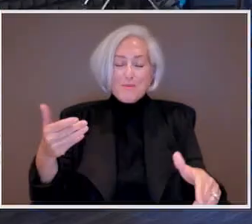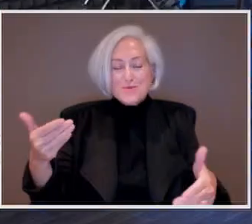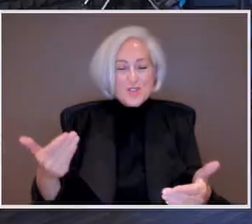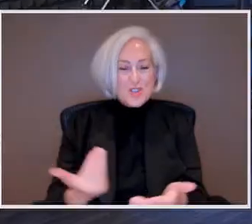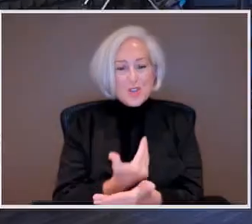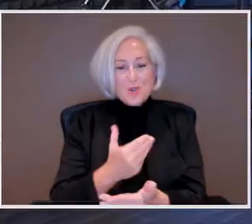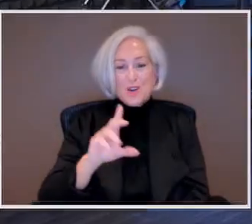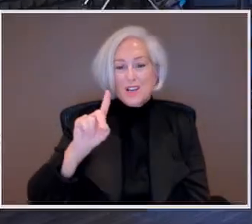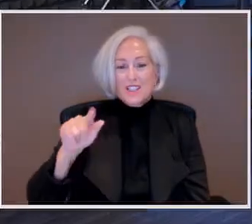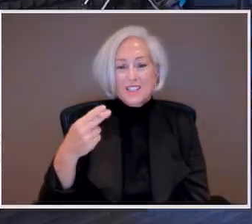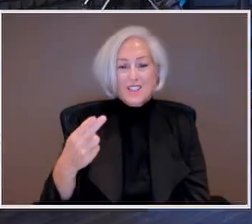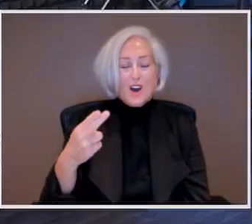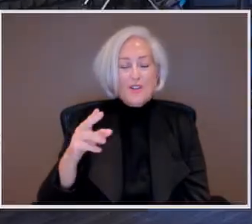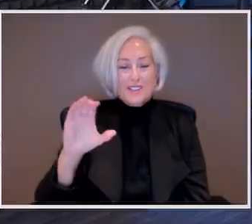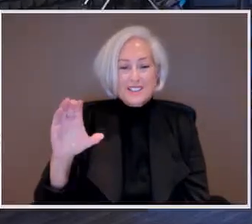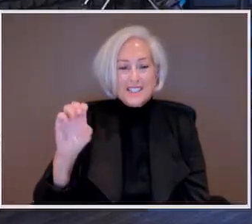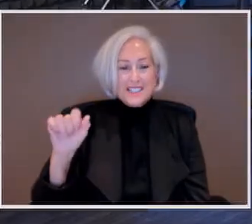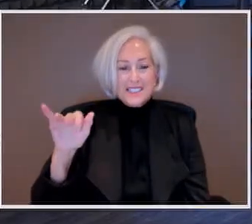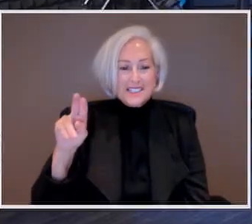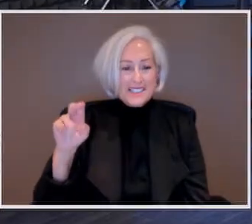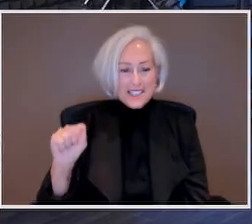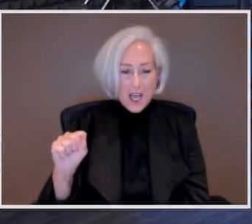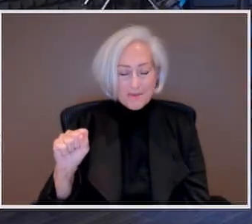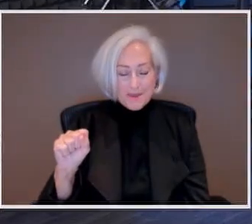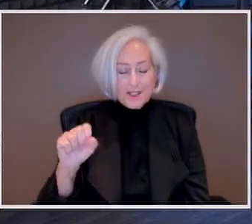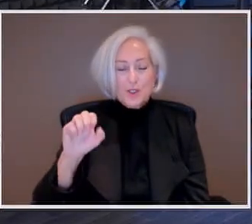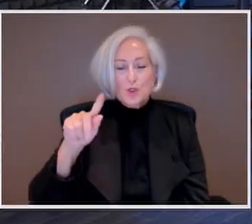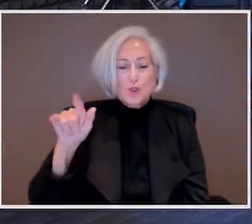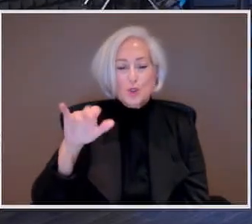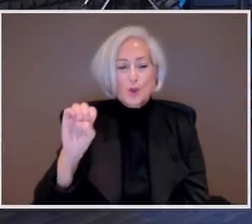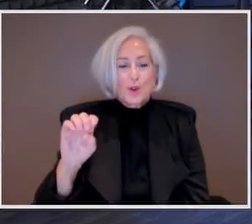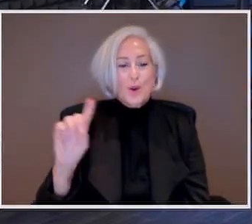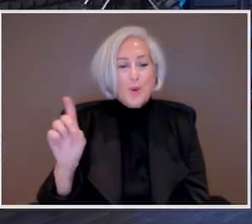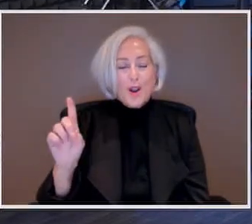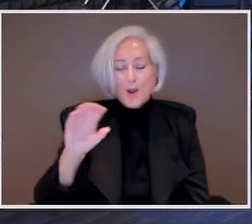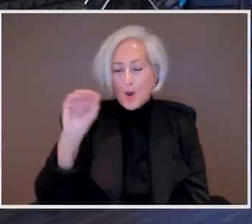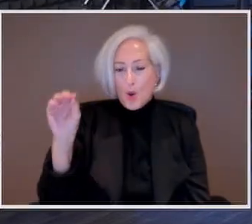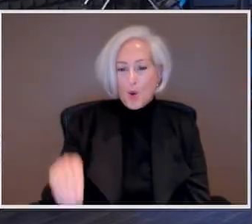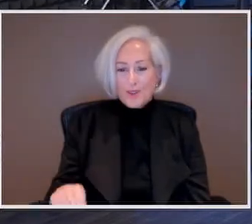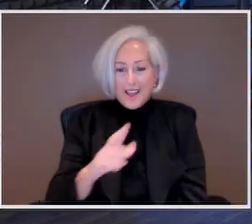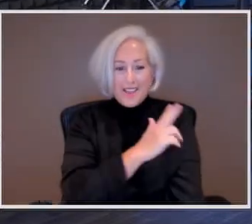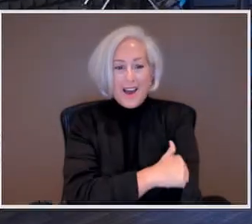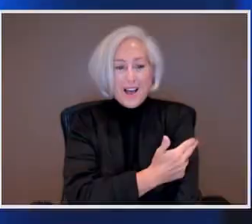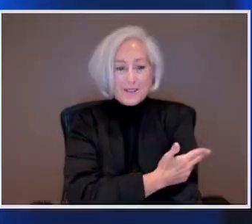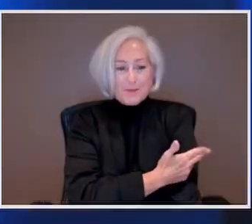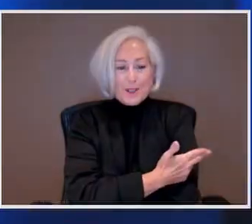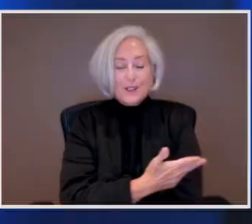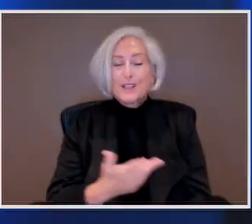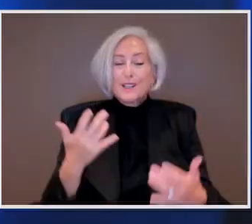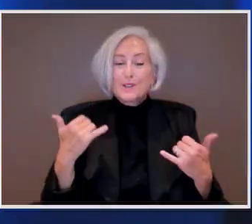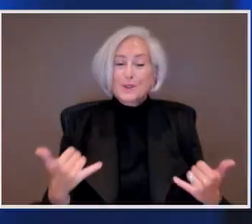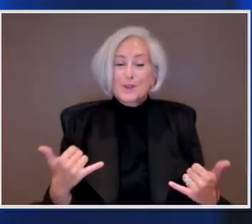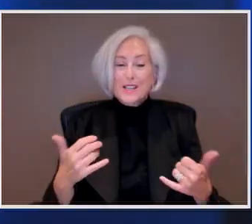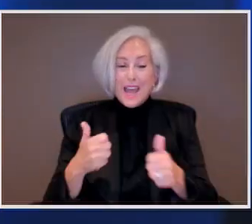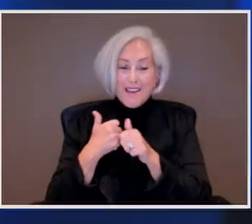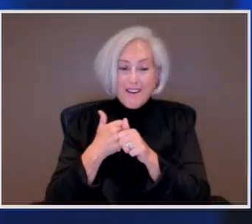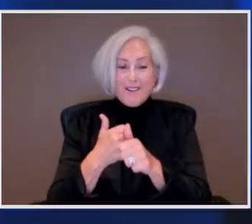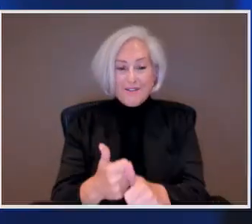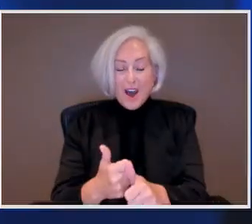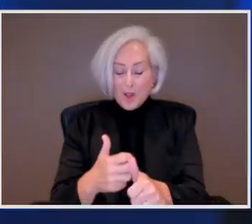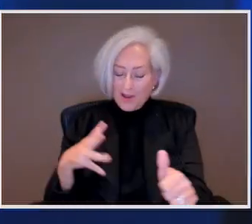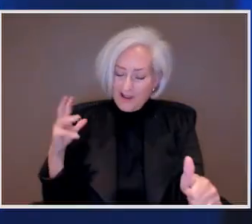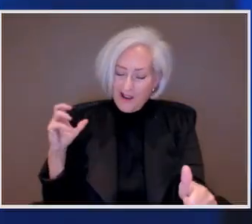Dulcie Simons Jr. Family Broadcast Studio at Olathe Hospital. Today, we are following the comeback of Gage Coen,